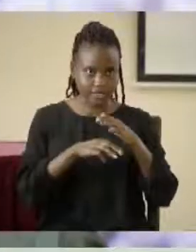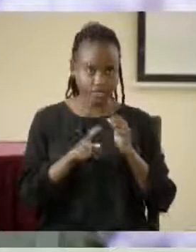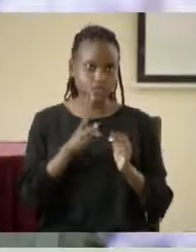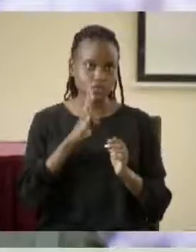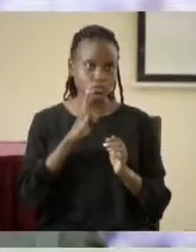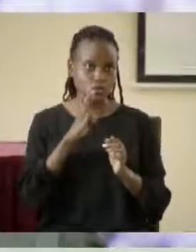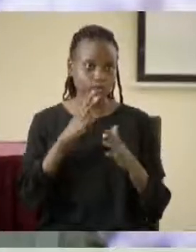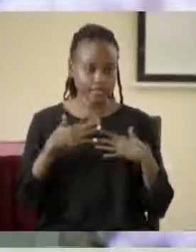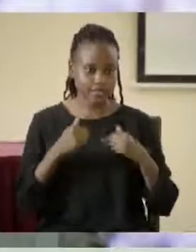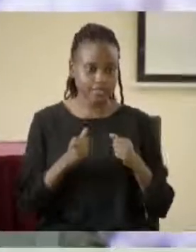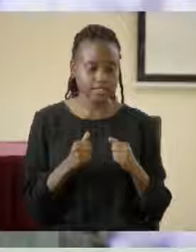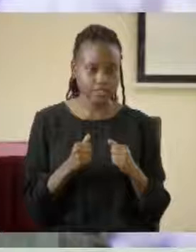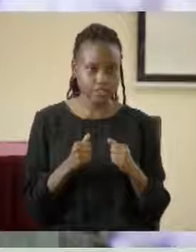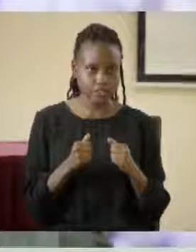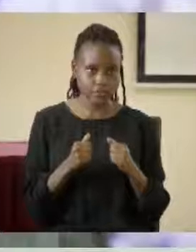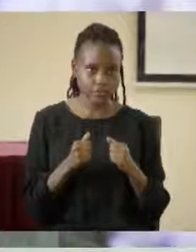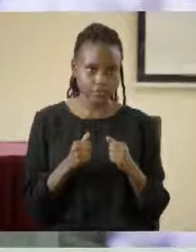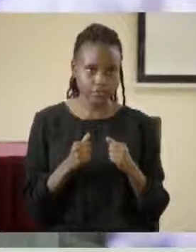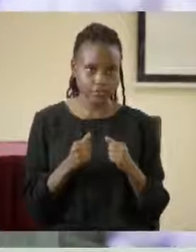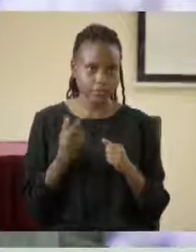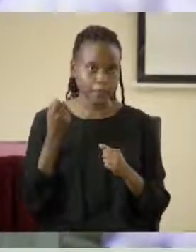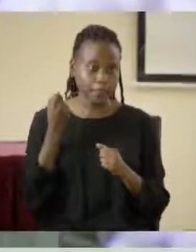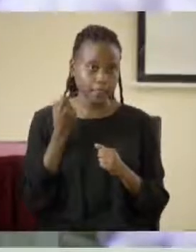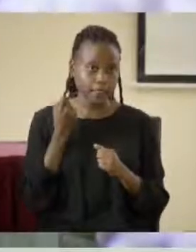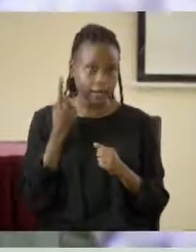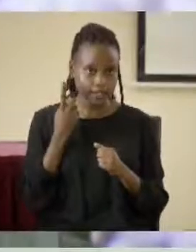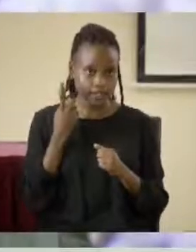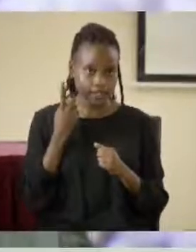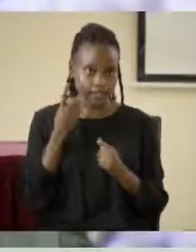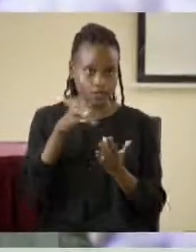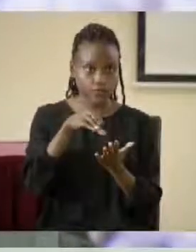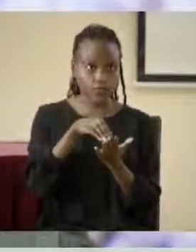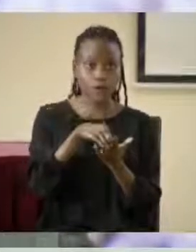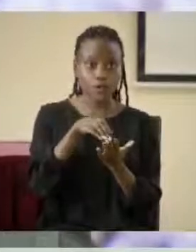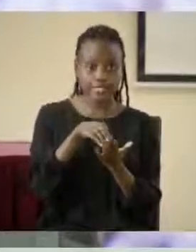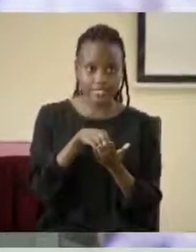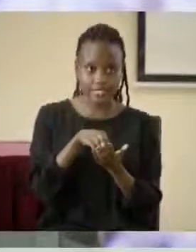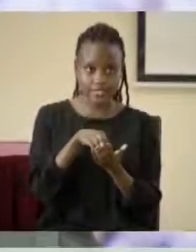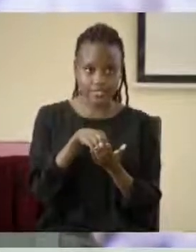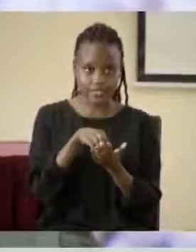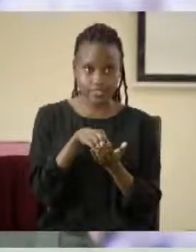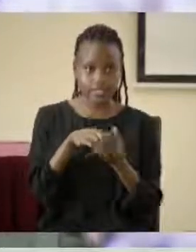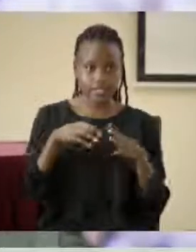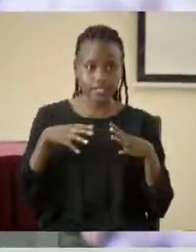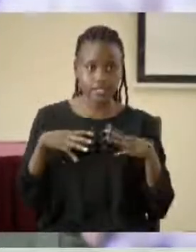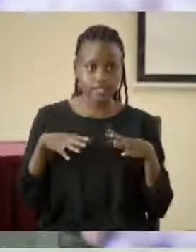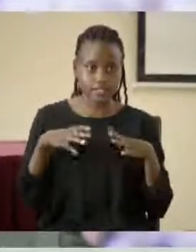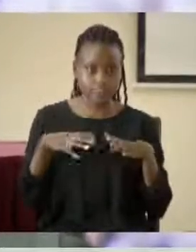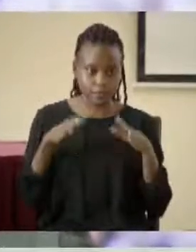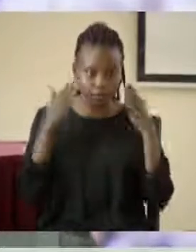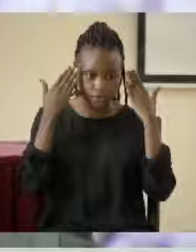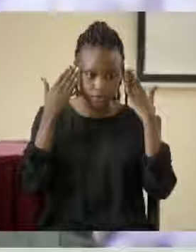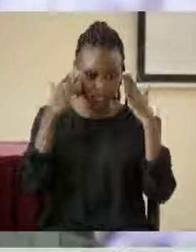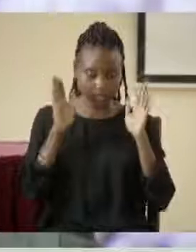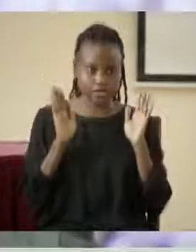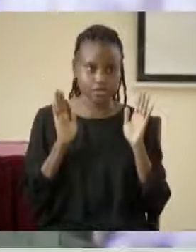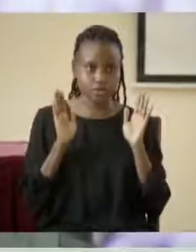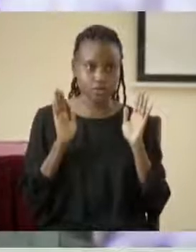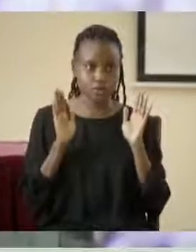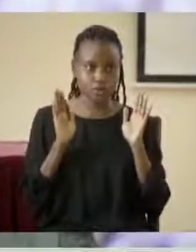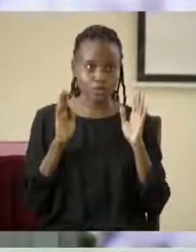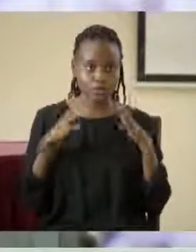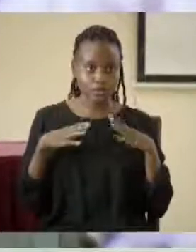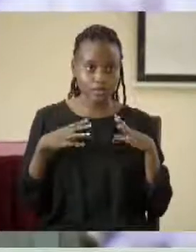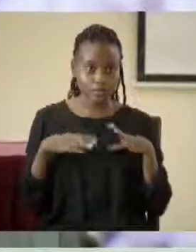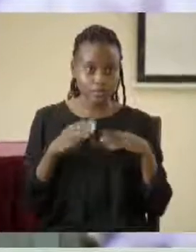And the understanding of the context. These are people who did not know that people even